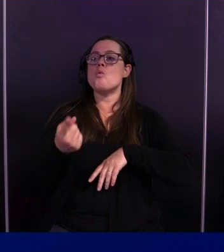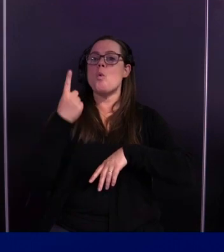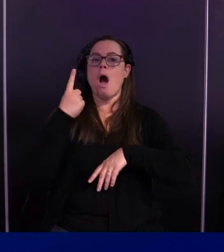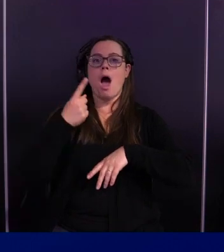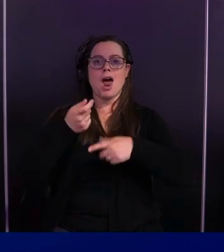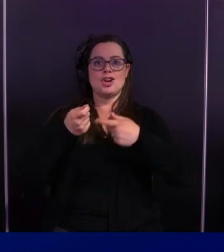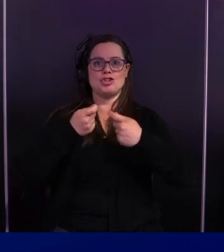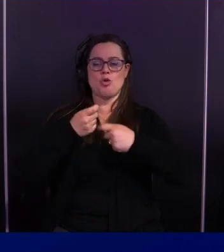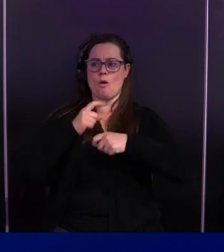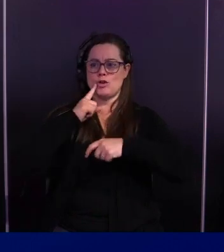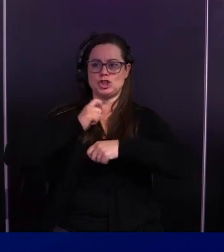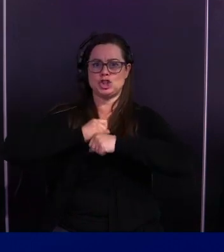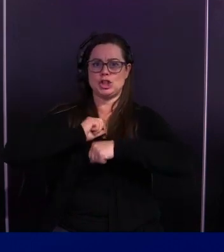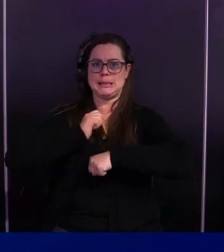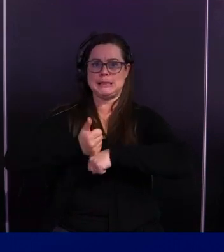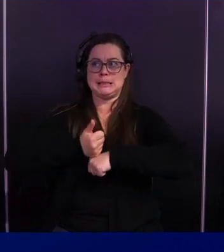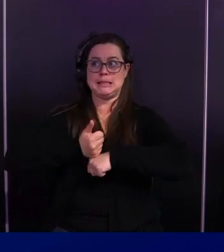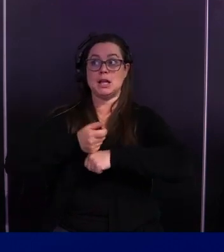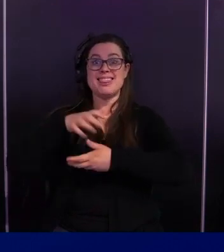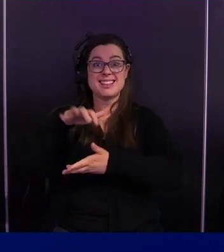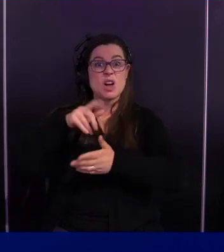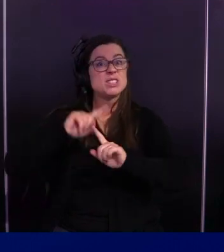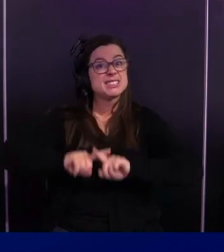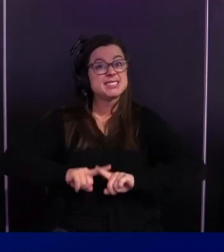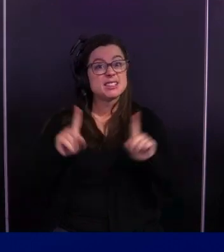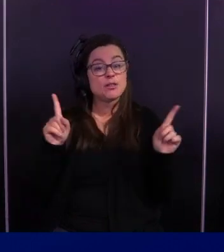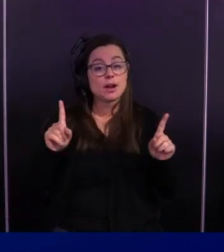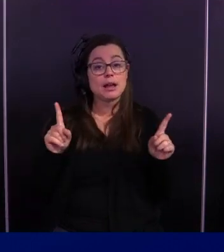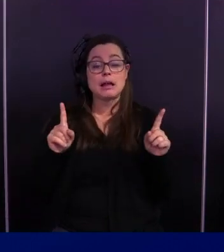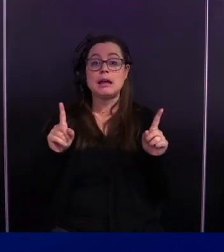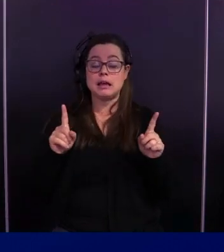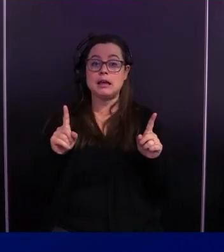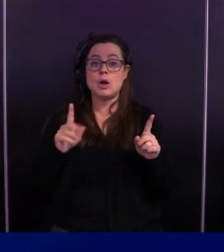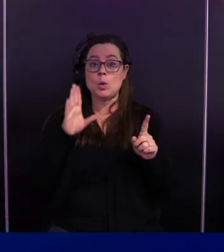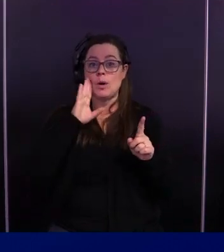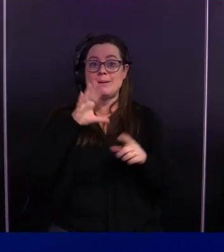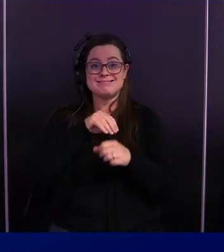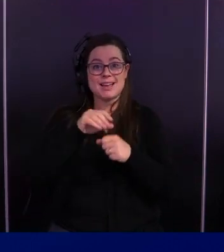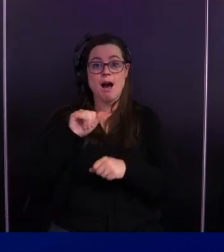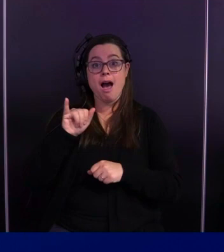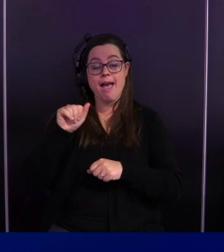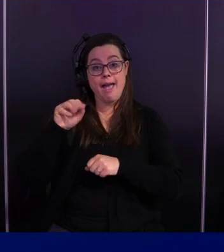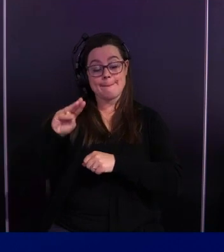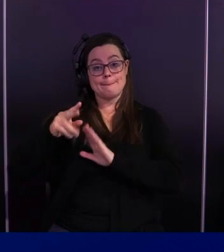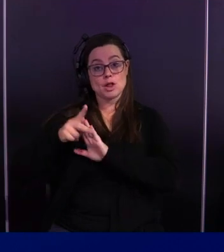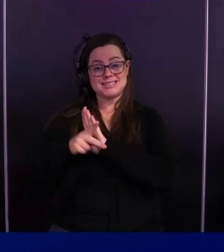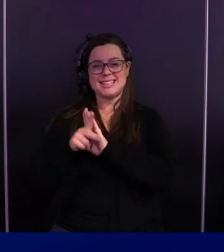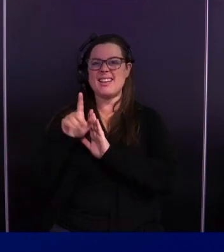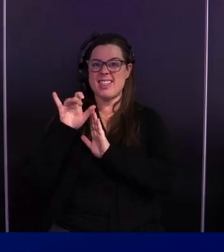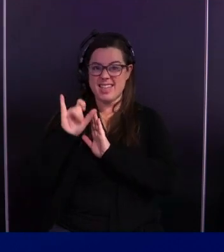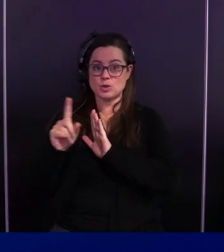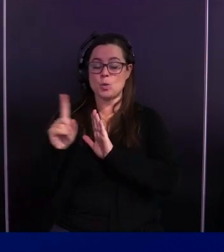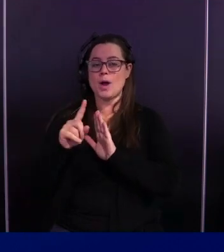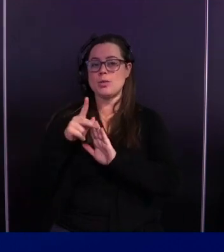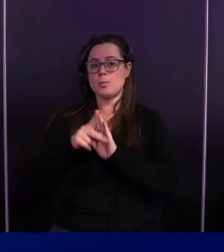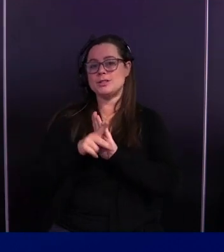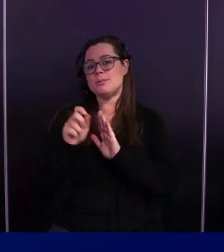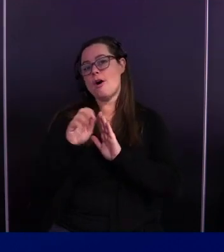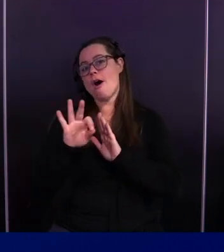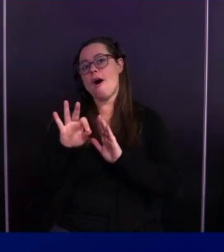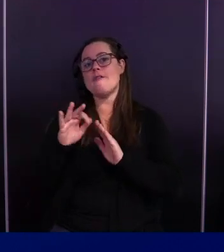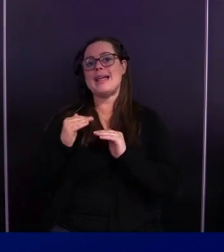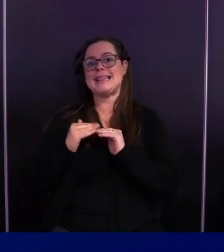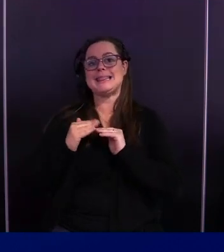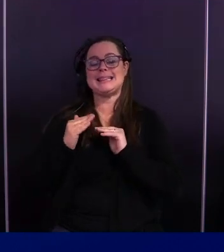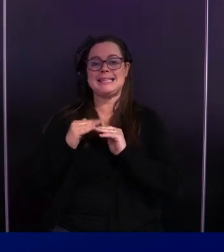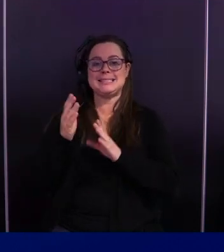that it's different in the cloud in that it's going to reside in your IAM policy, and that's where the principle of least privilege is going to come in. So